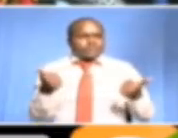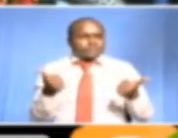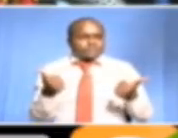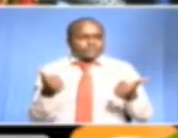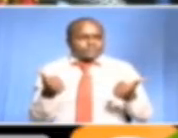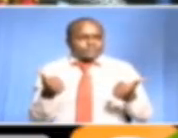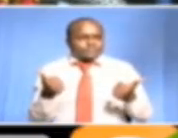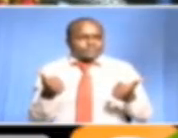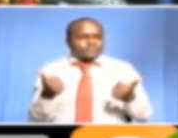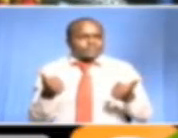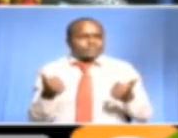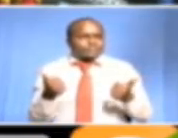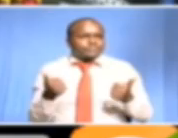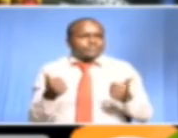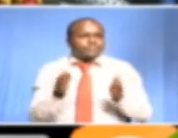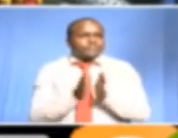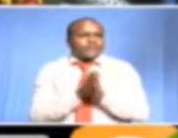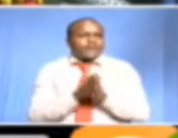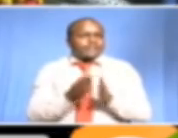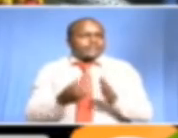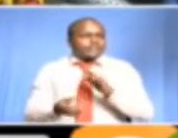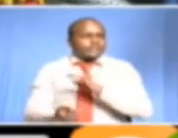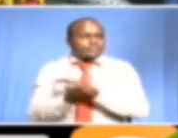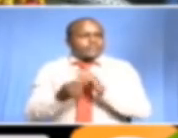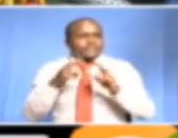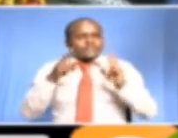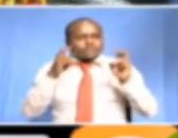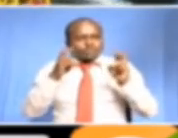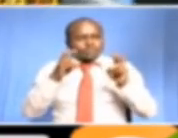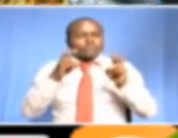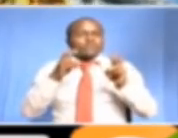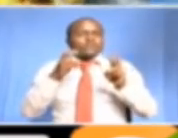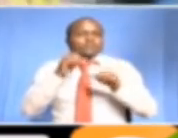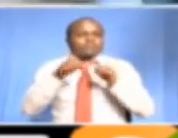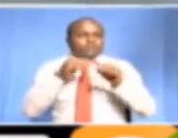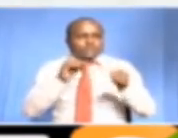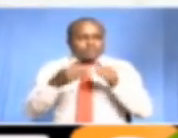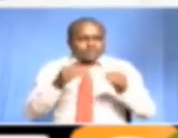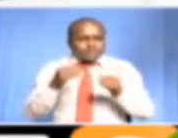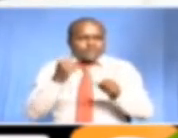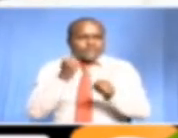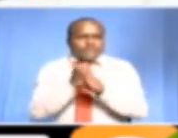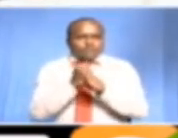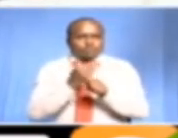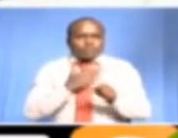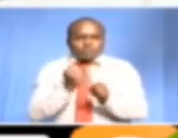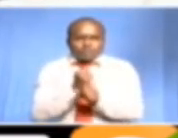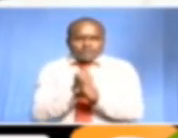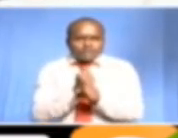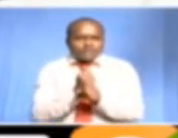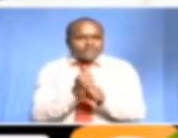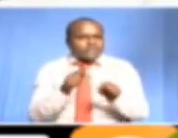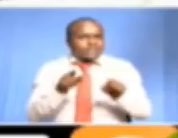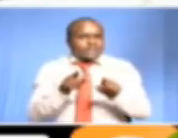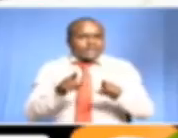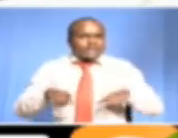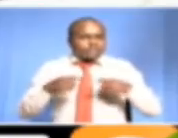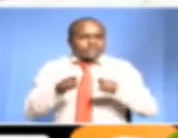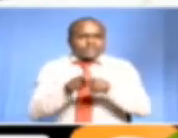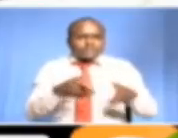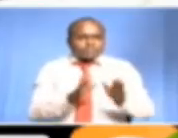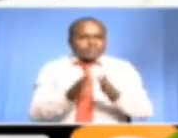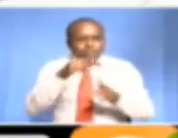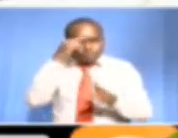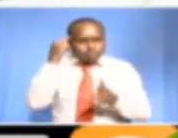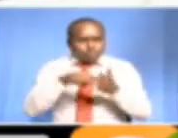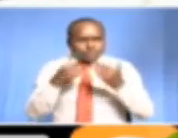my wheelchair and I articulate issues of disability. I do my work, I do my political life the same way, because what I am trying to do